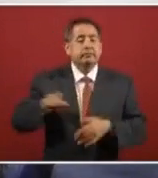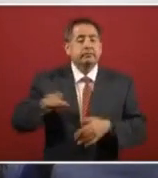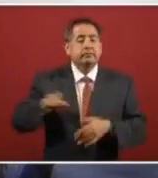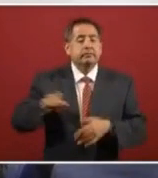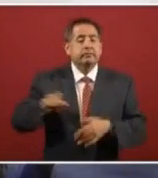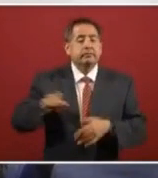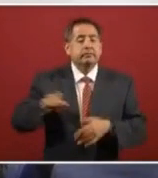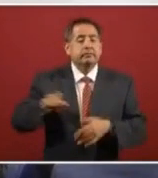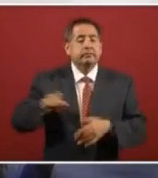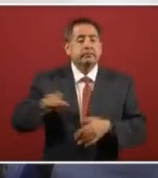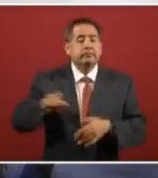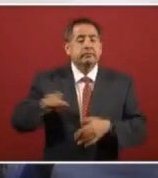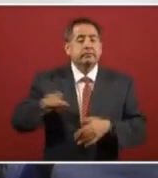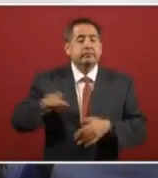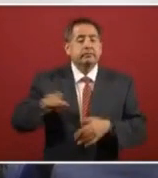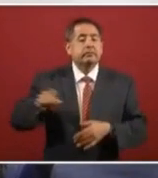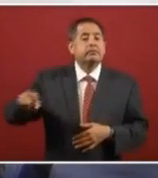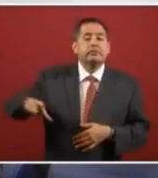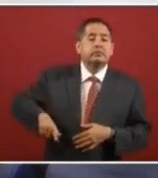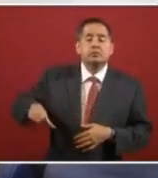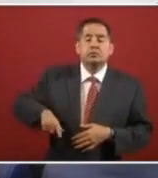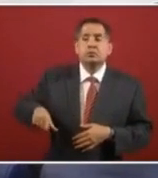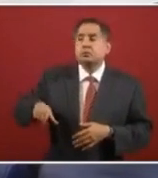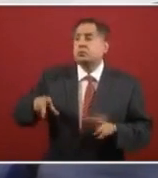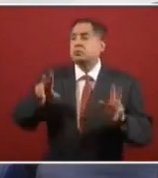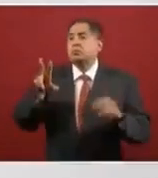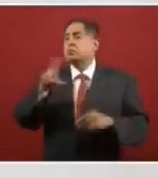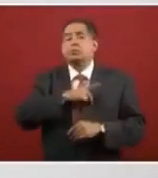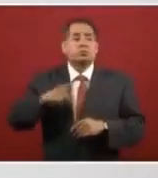the state should not